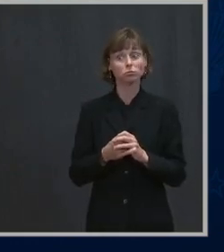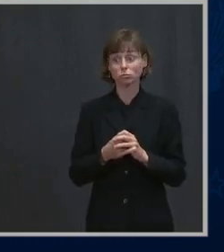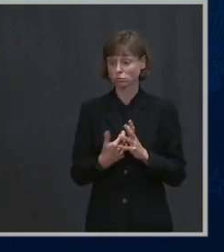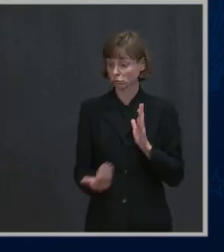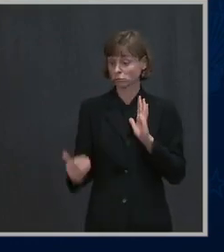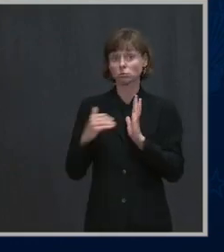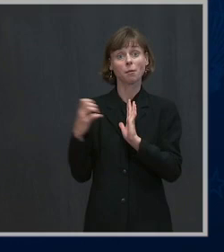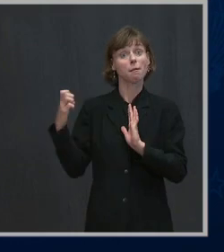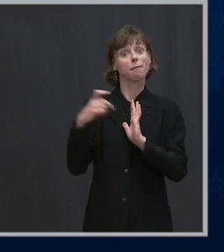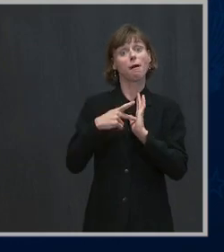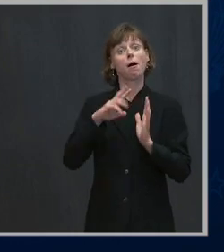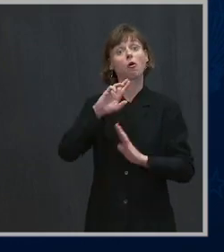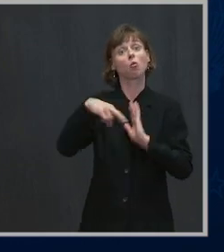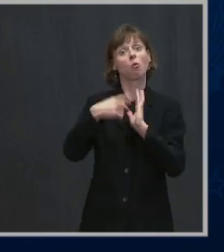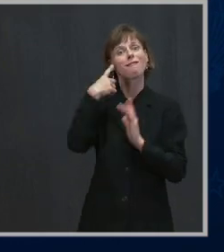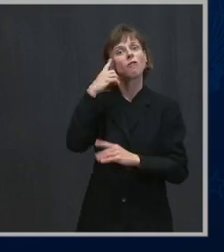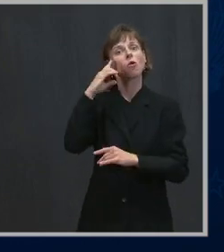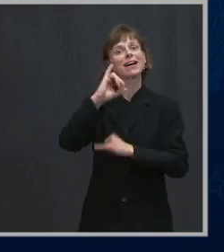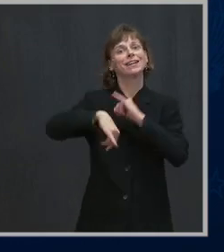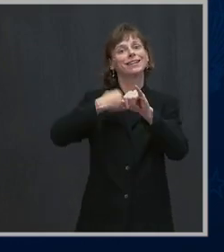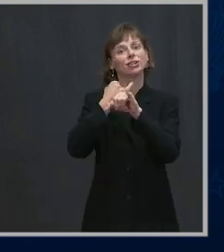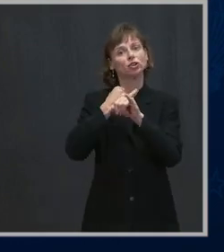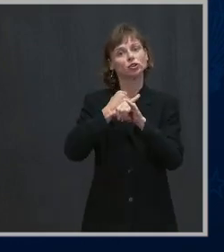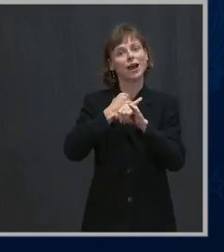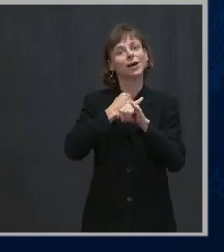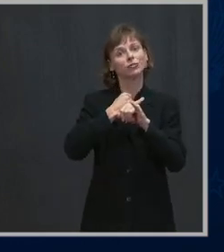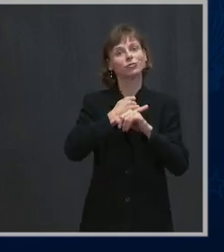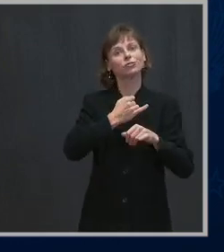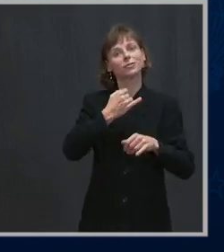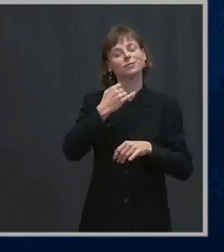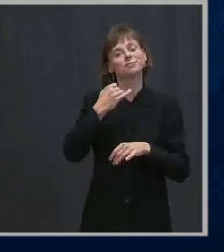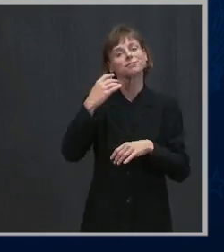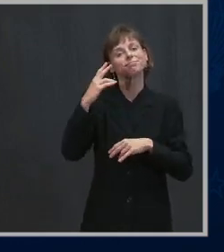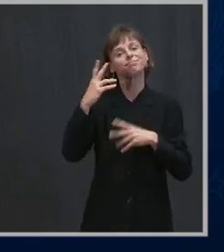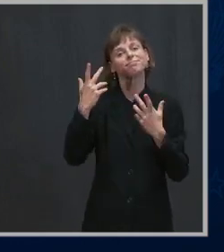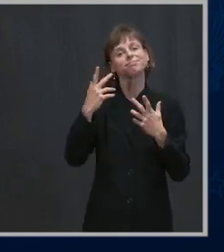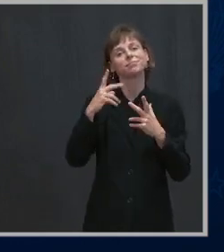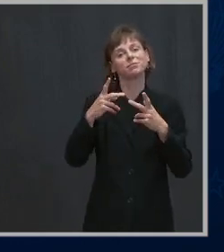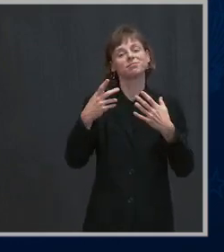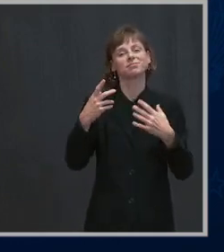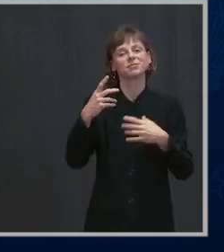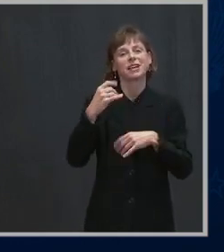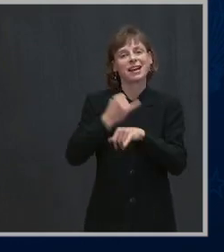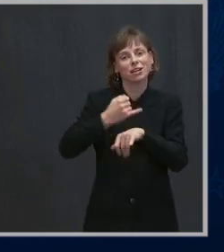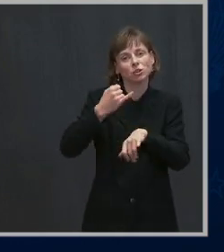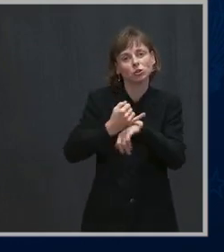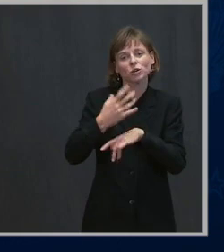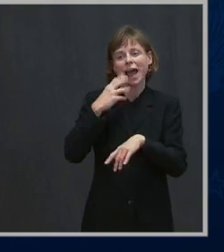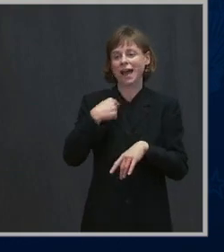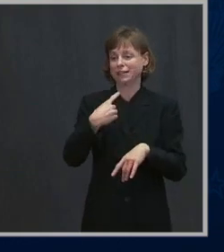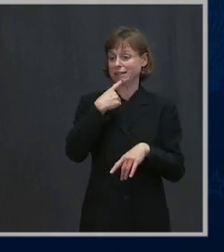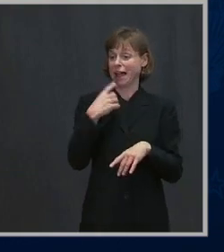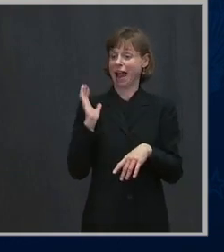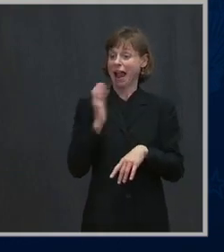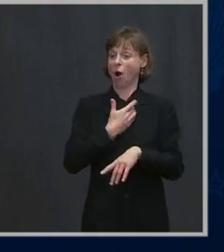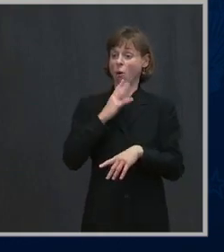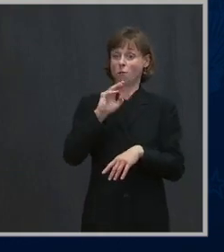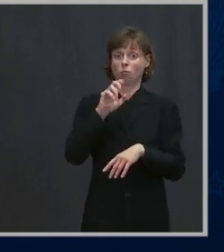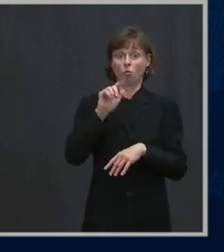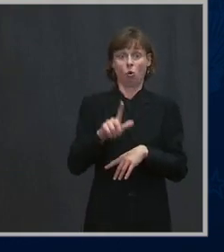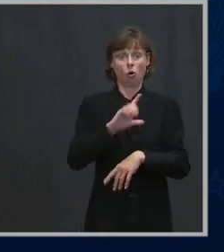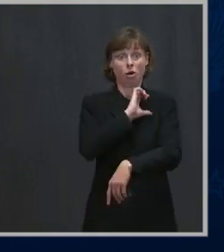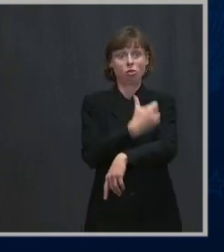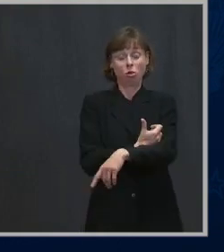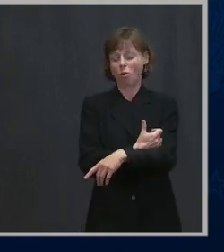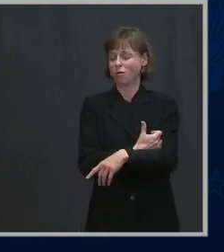international institutions and reclaiming our credibility and moral authority much of which has been lost that's